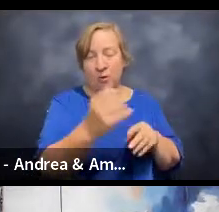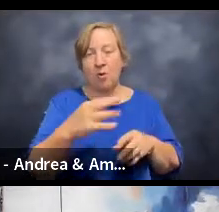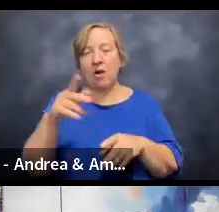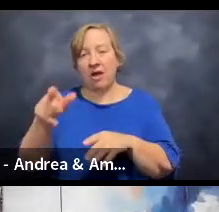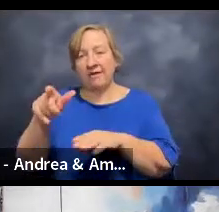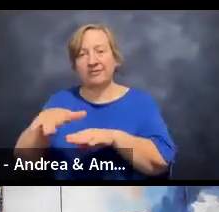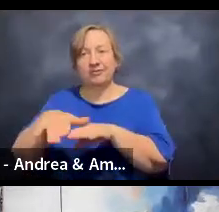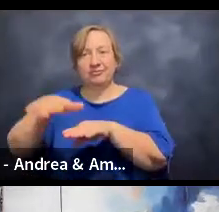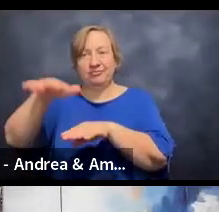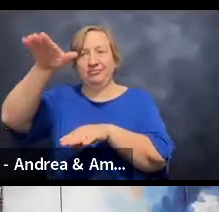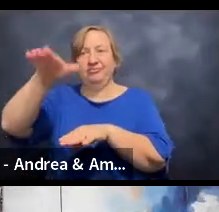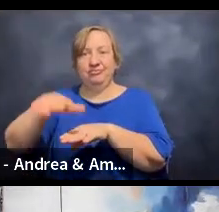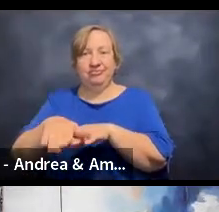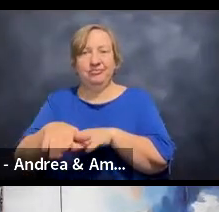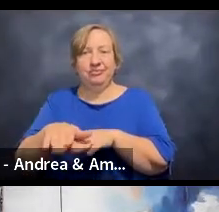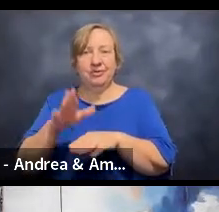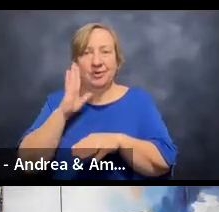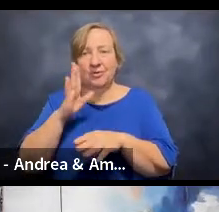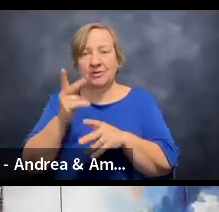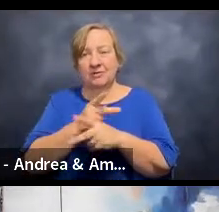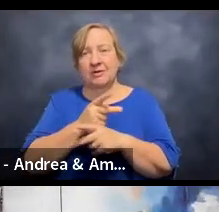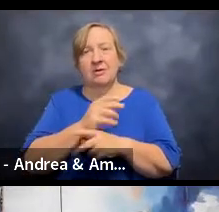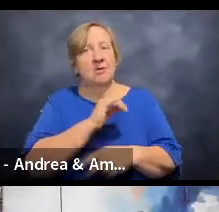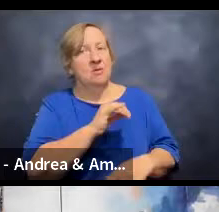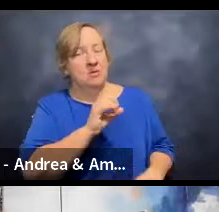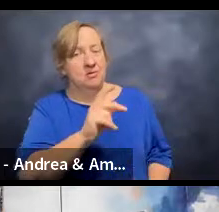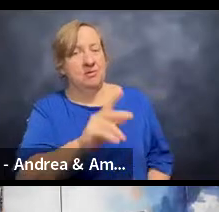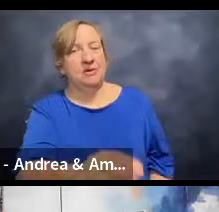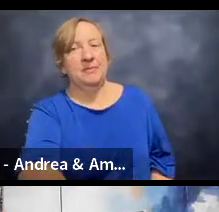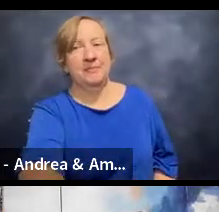walking. got you. Okay.